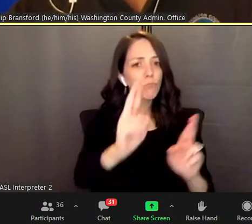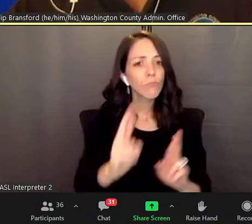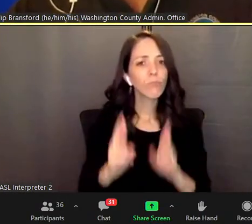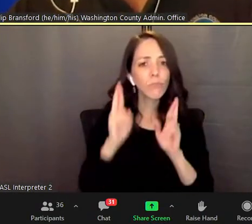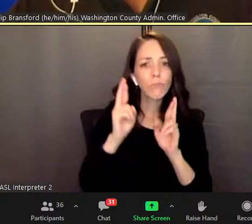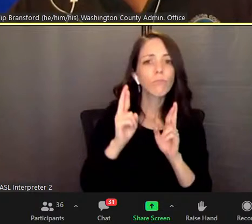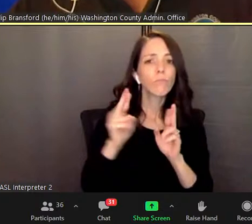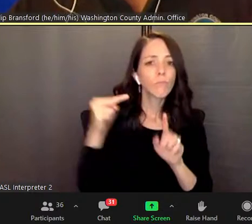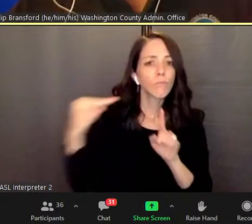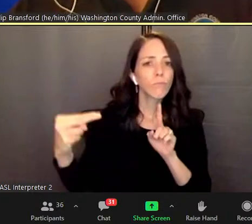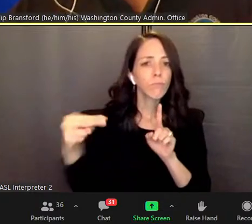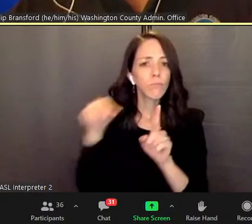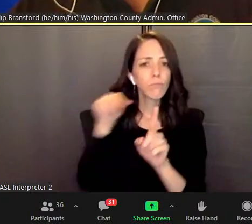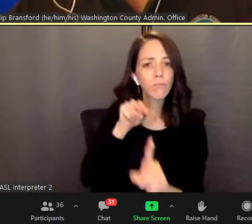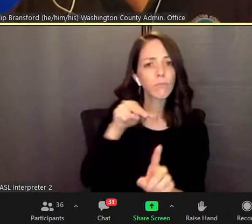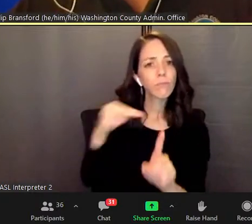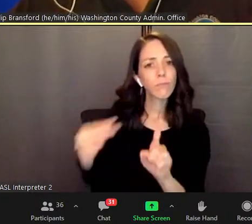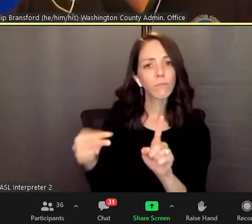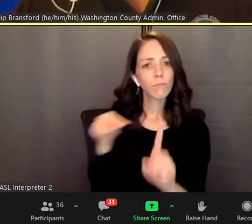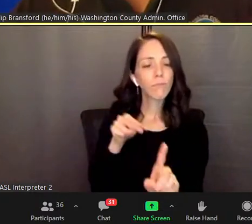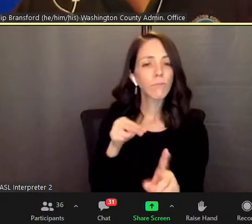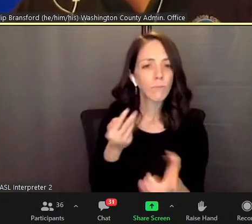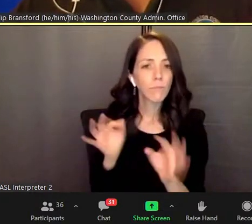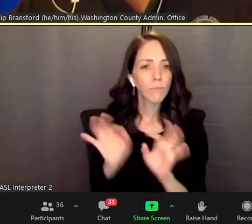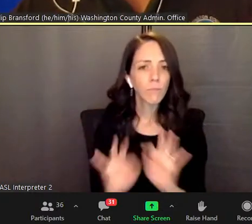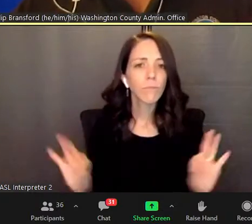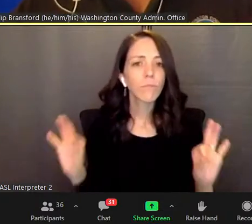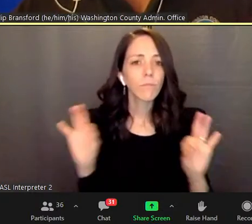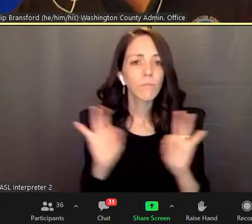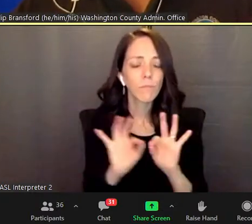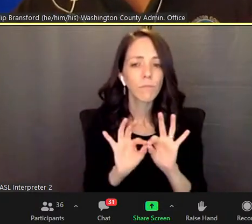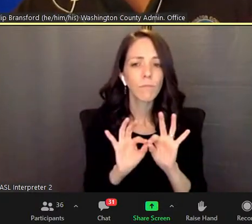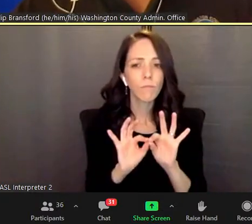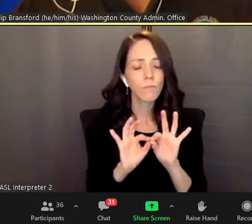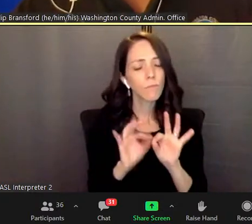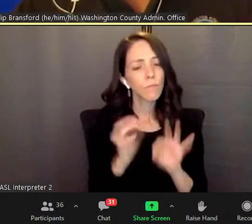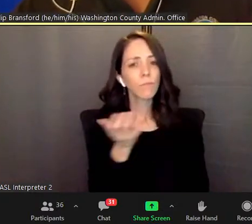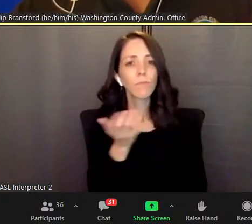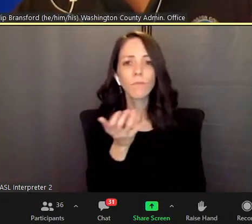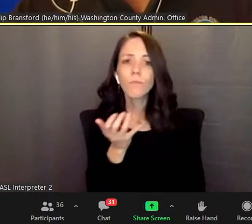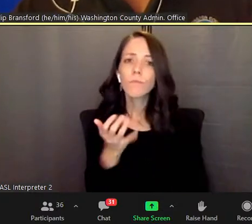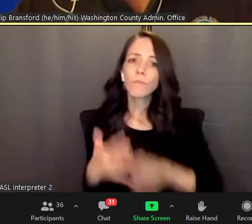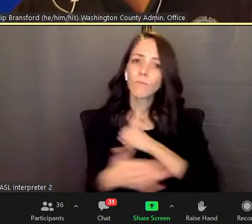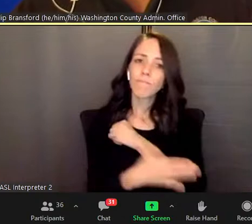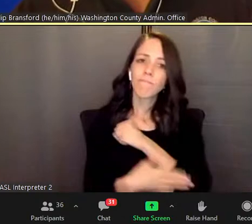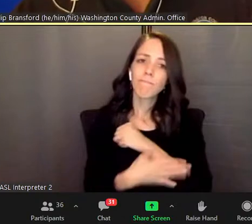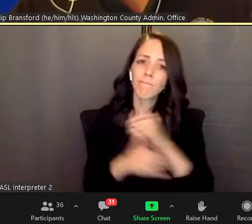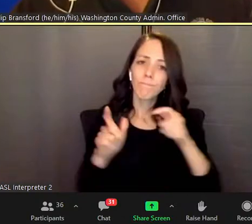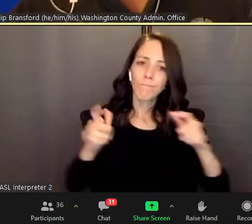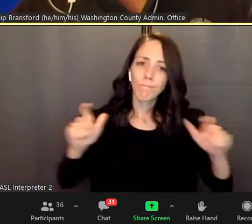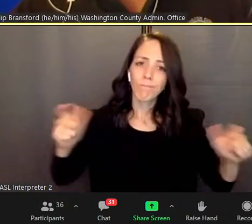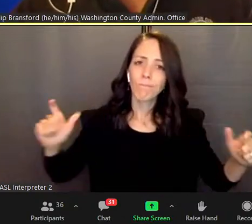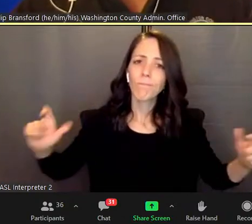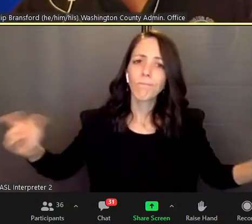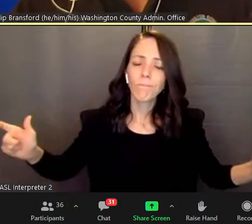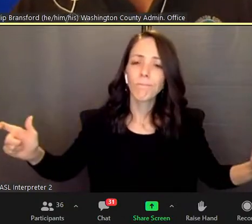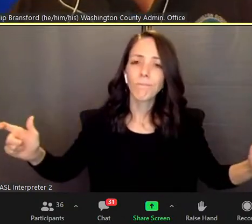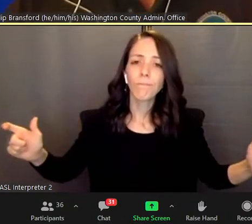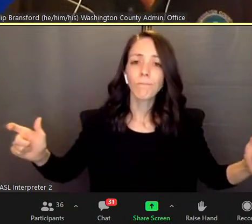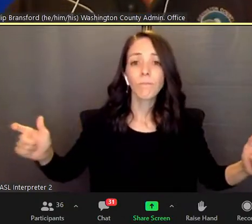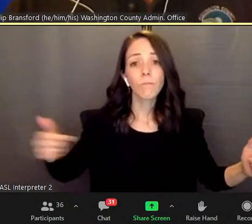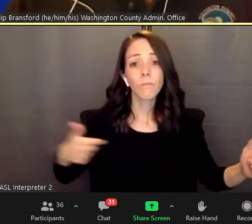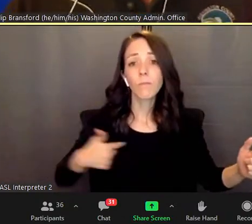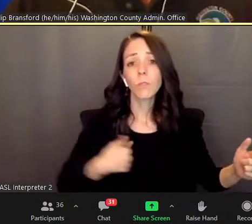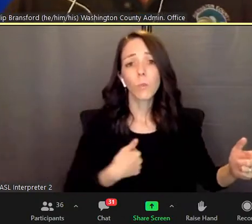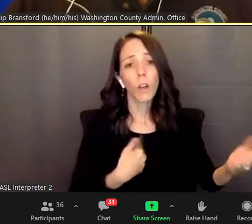provided perspectives of such a populous county as we do these town halls. And my hat is off to the